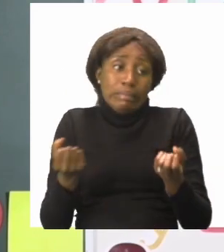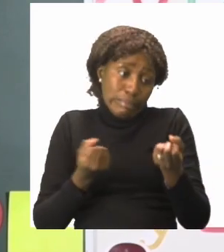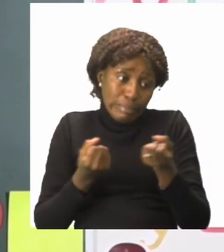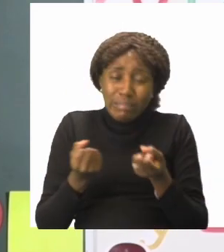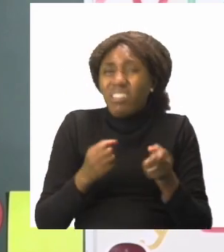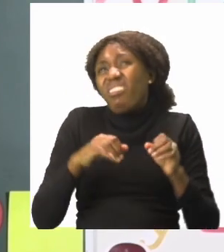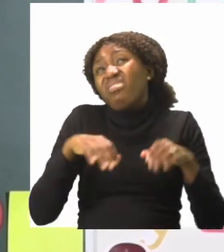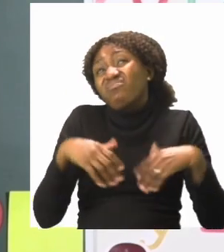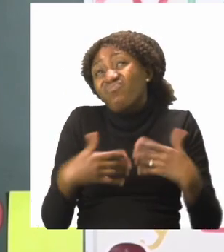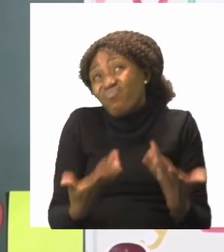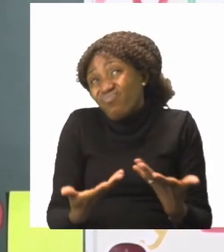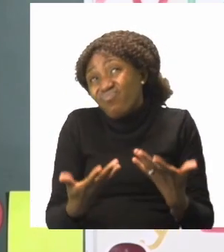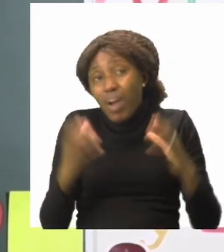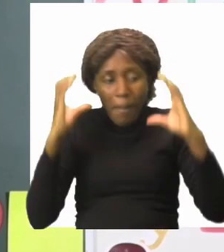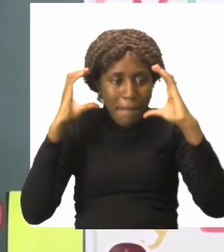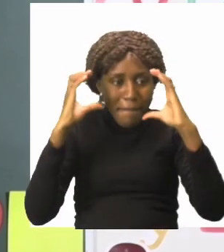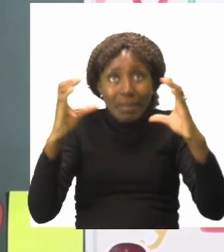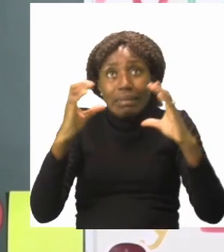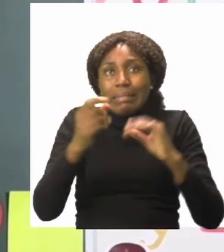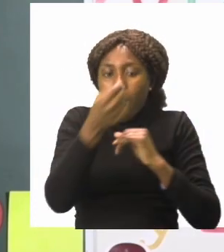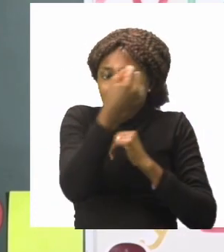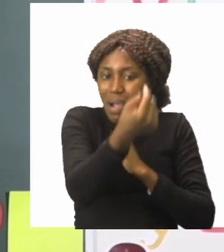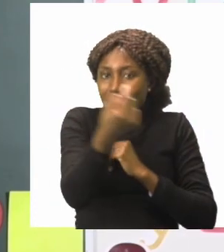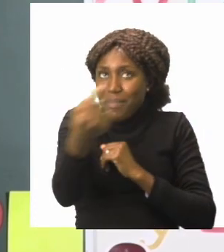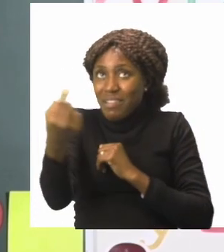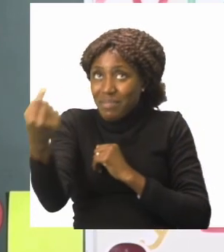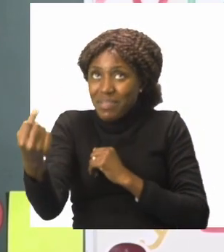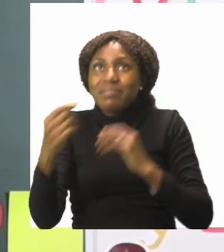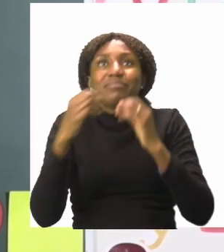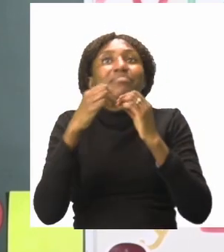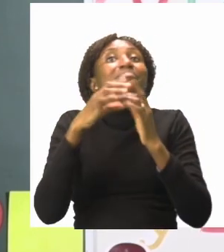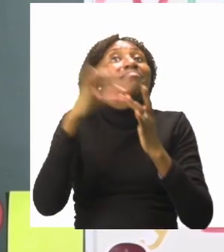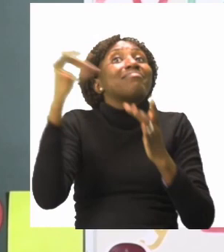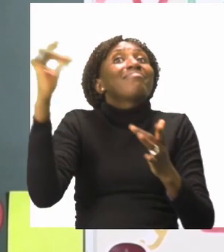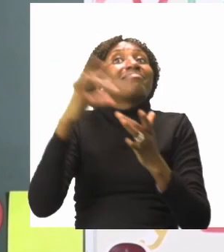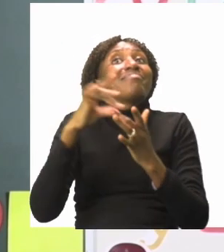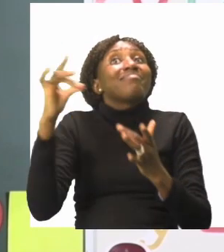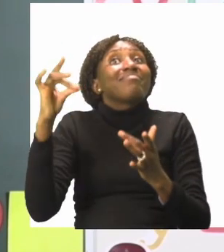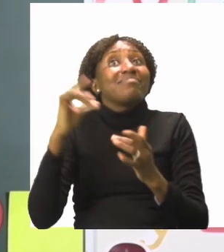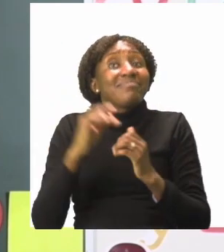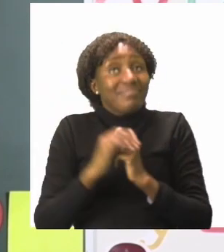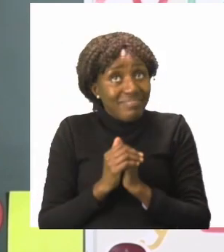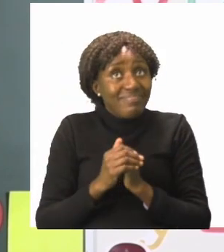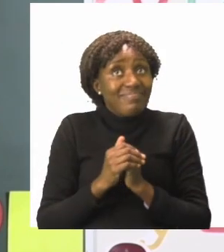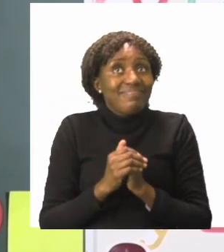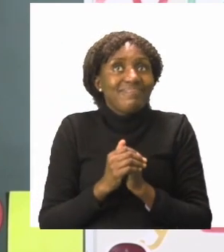or even a bus. All of those are local